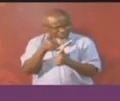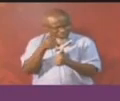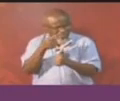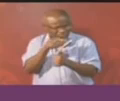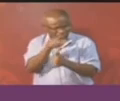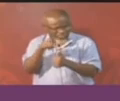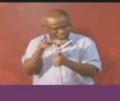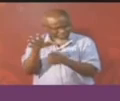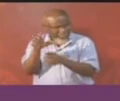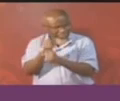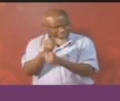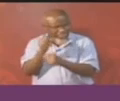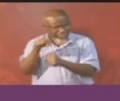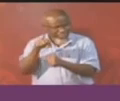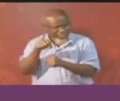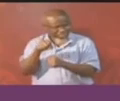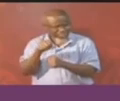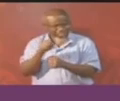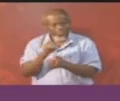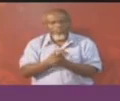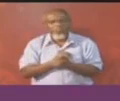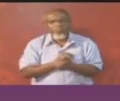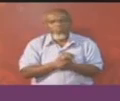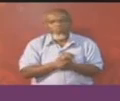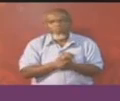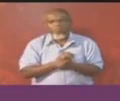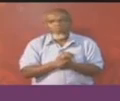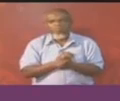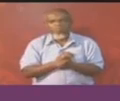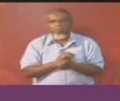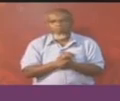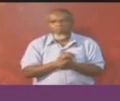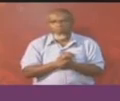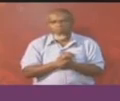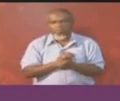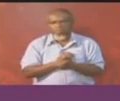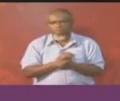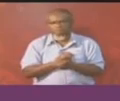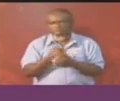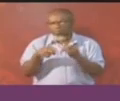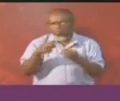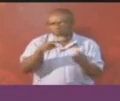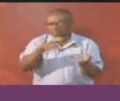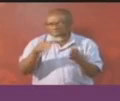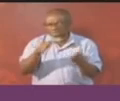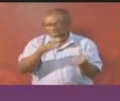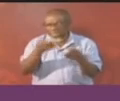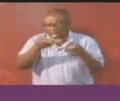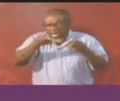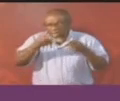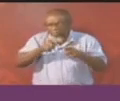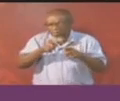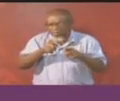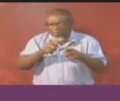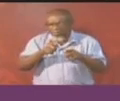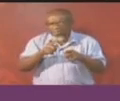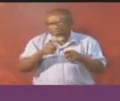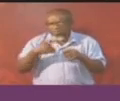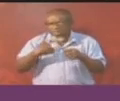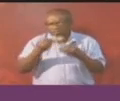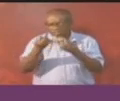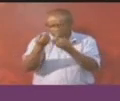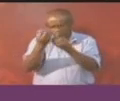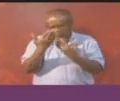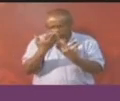related to the deaths that have occurred. Do we have data on how many would have died in the ICU, the HDU,